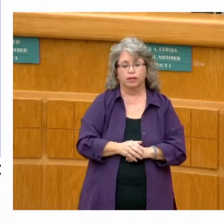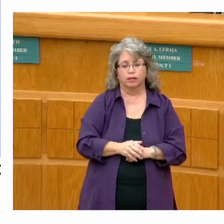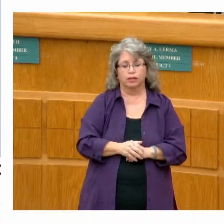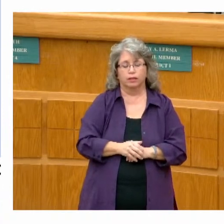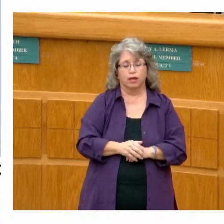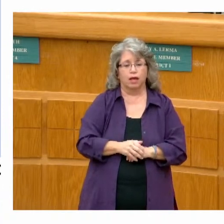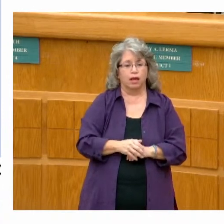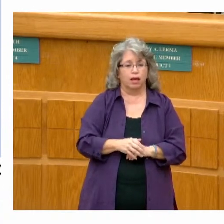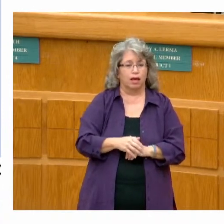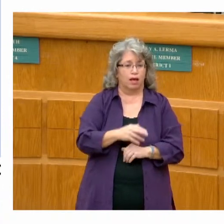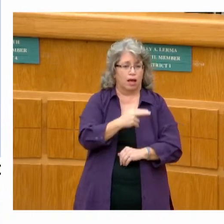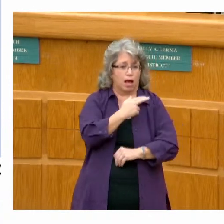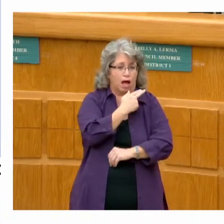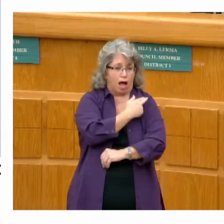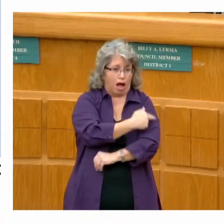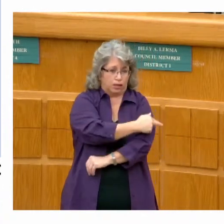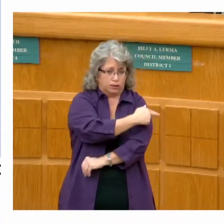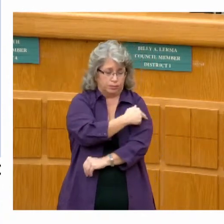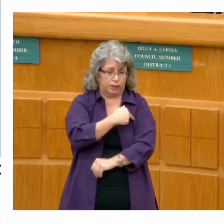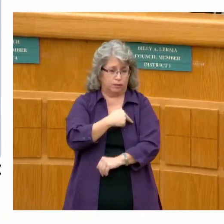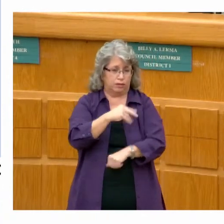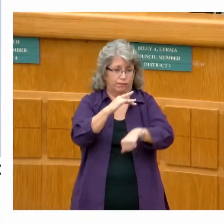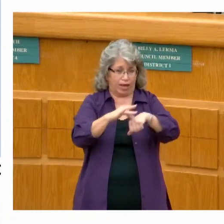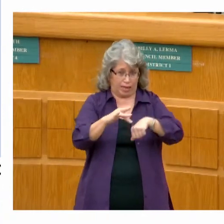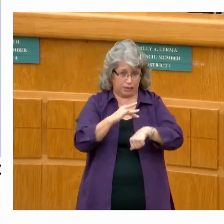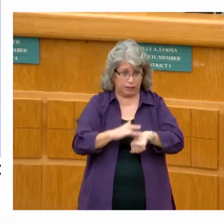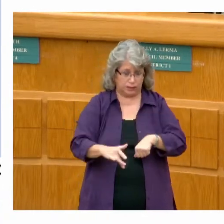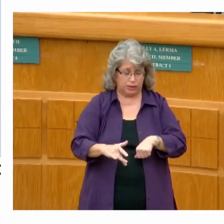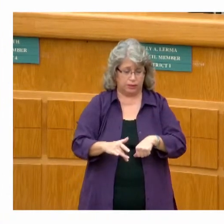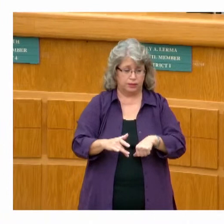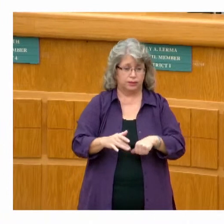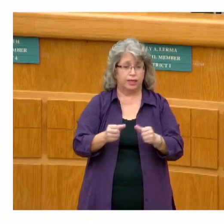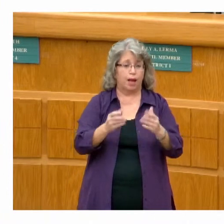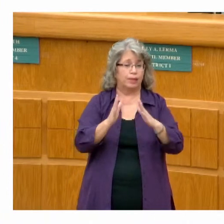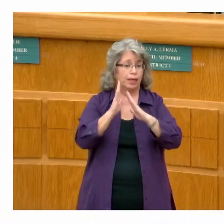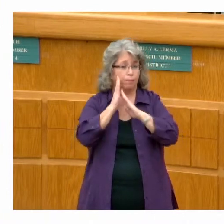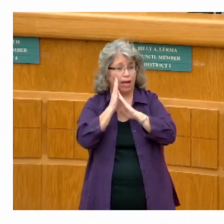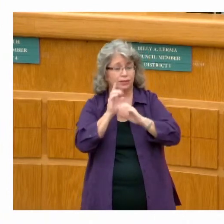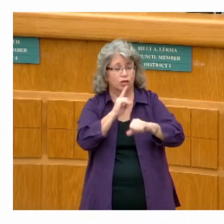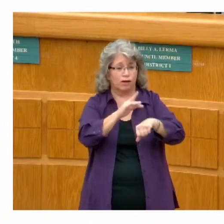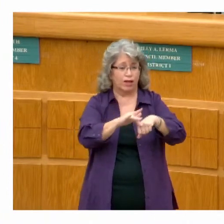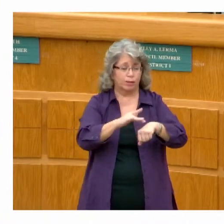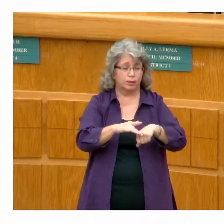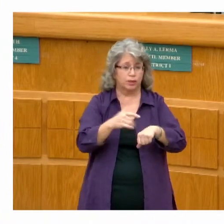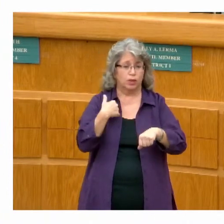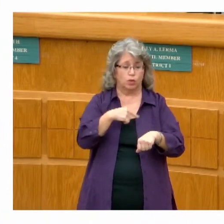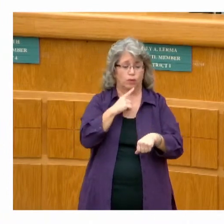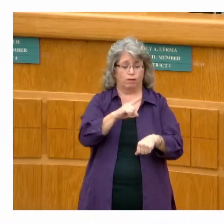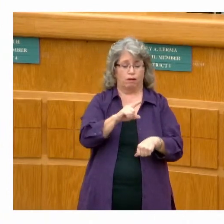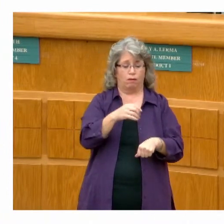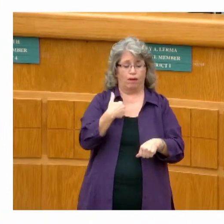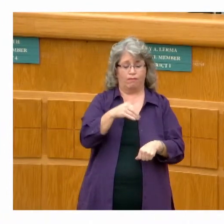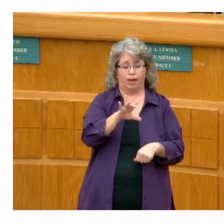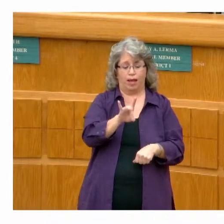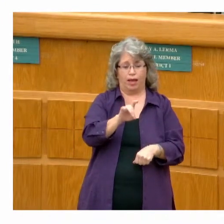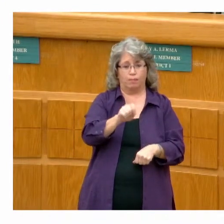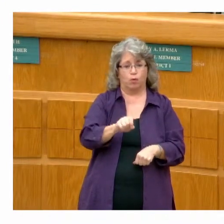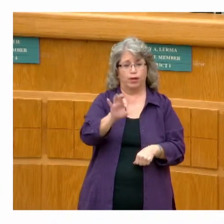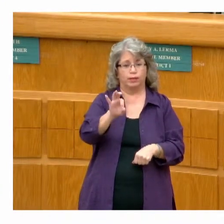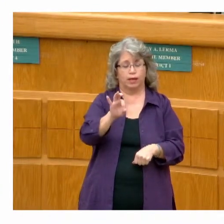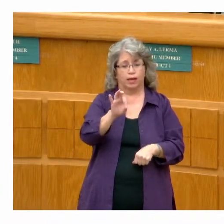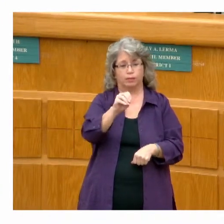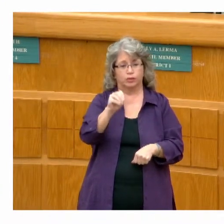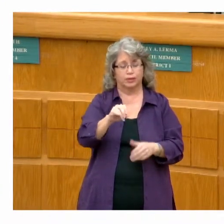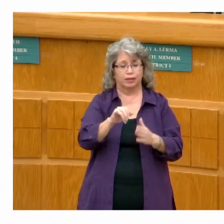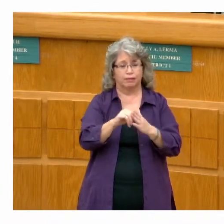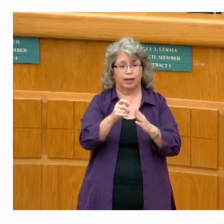are available for people that need hospital care? Right now, we're at 8.9%. That's up by a little over 1 percentage point